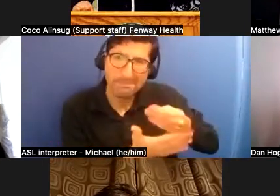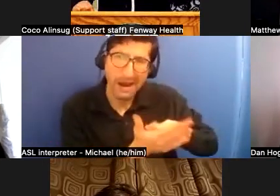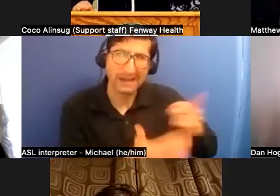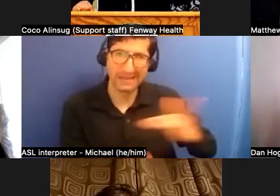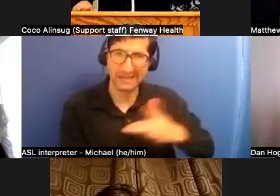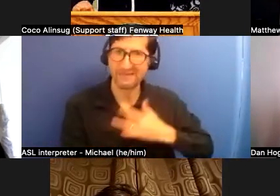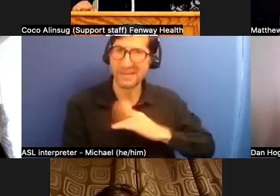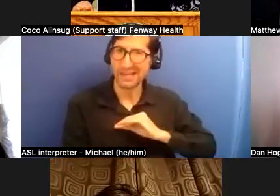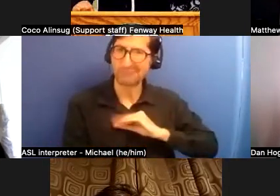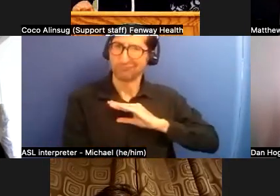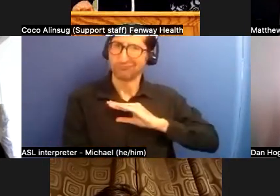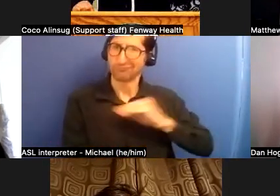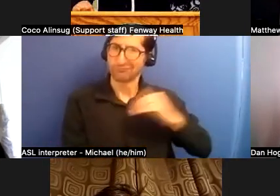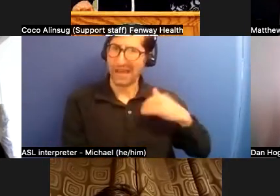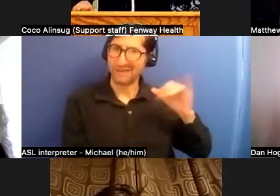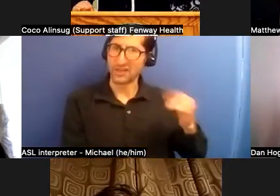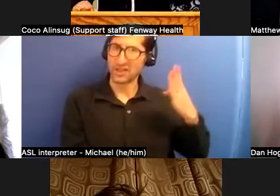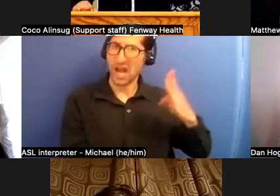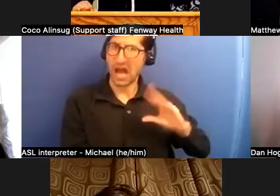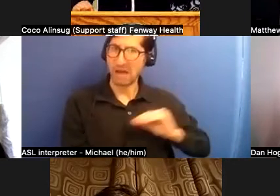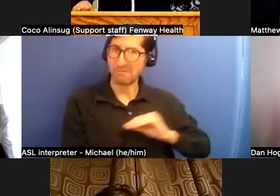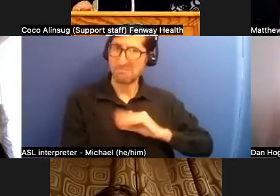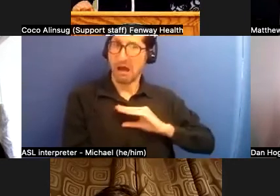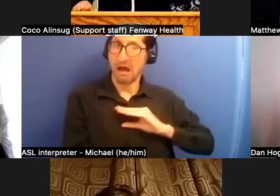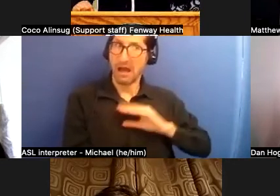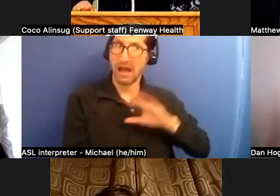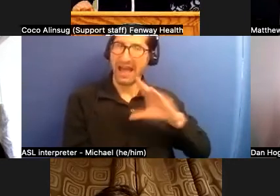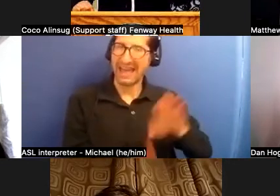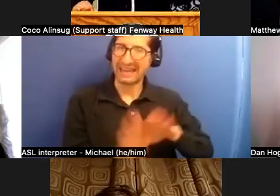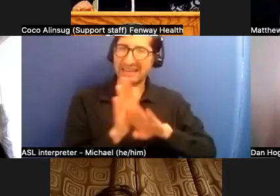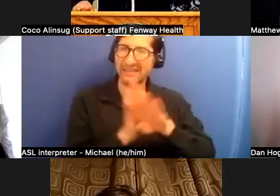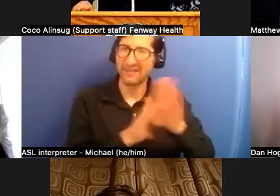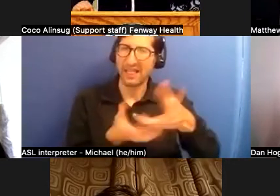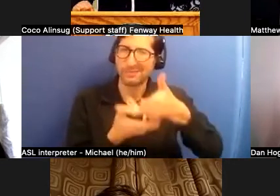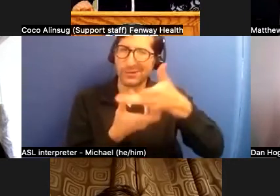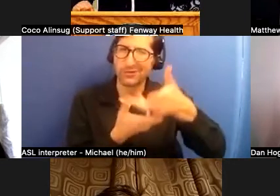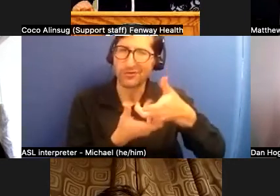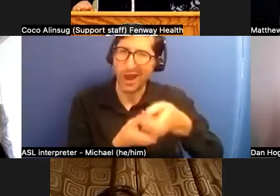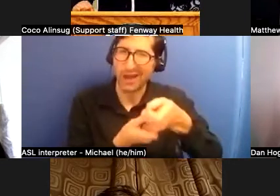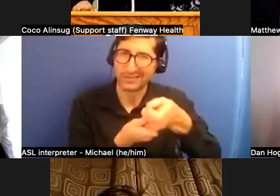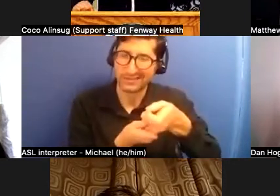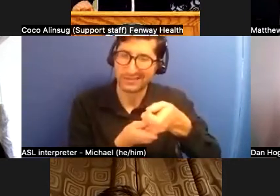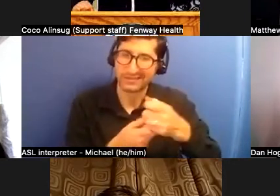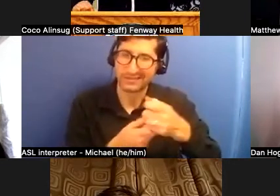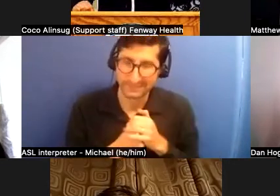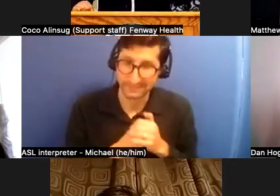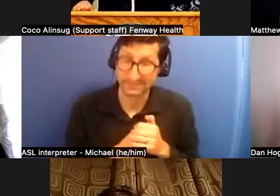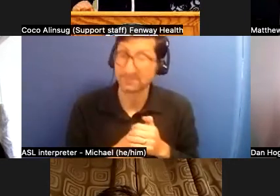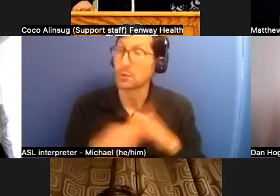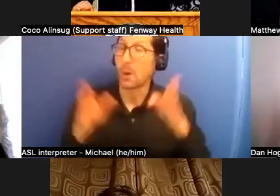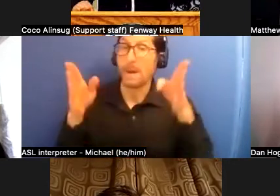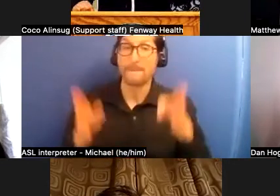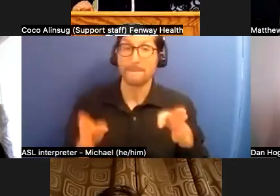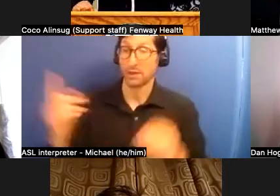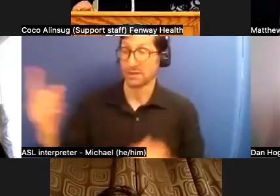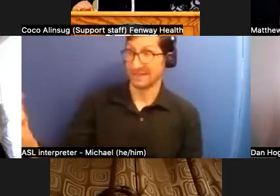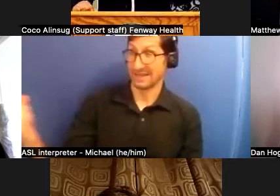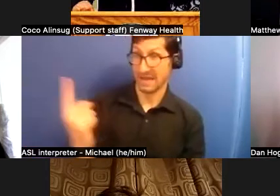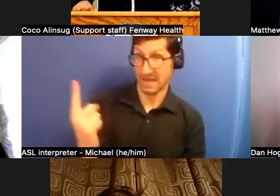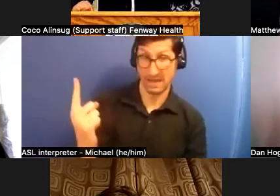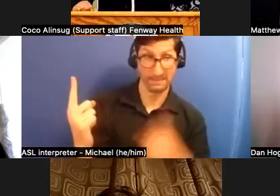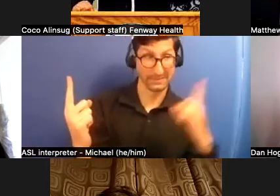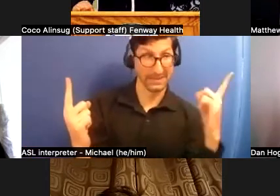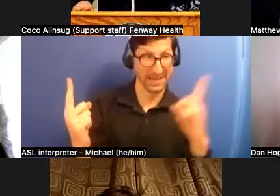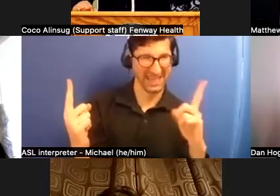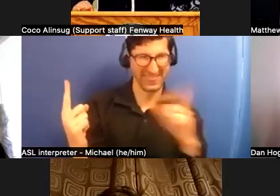involved, but like it's a trust building exercise where you have like people coming in and they trust the person